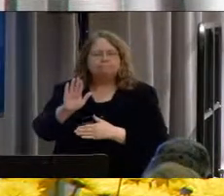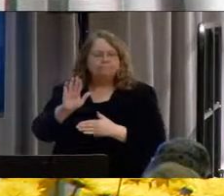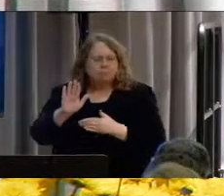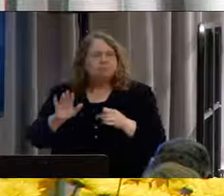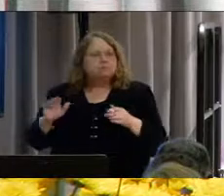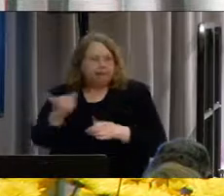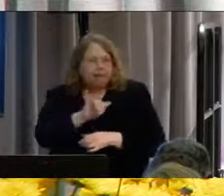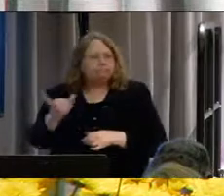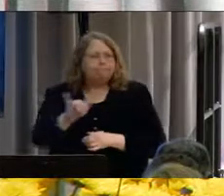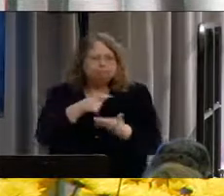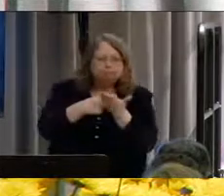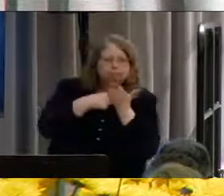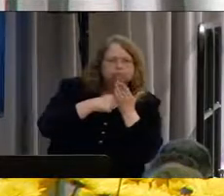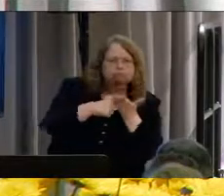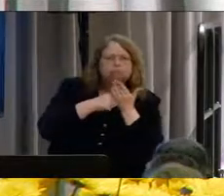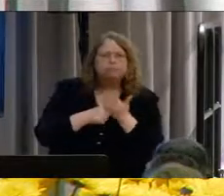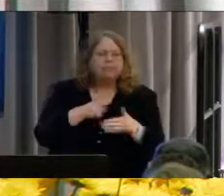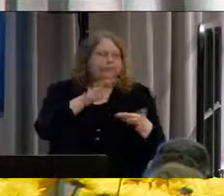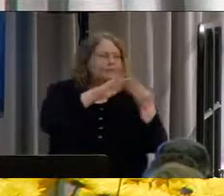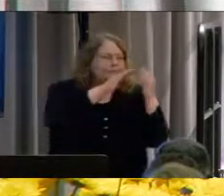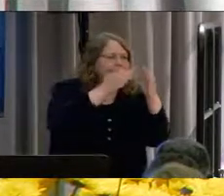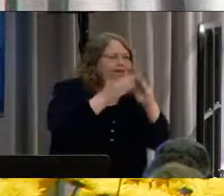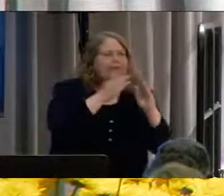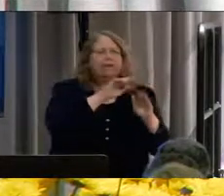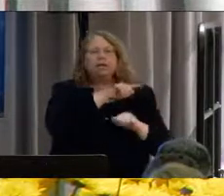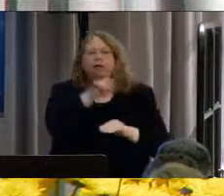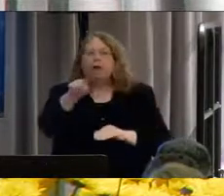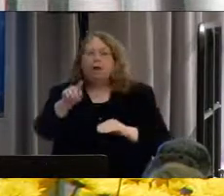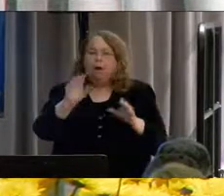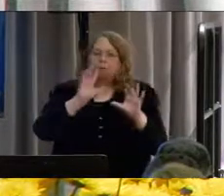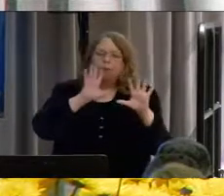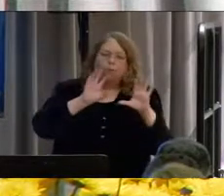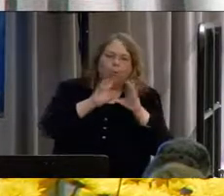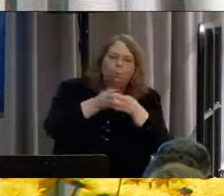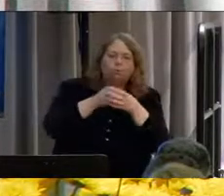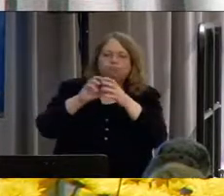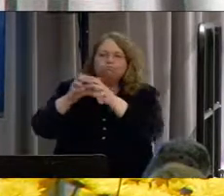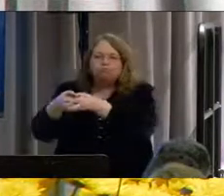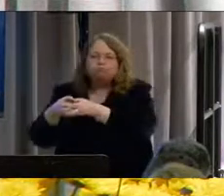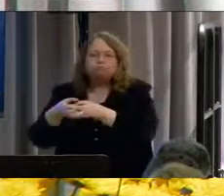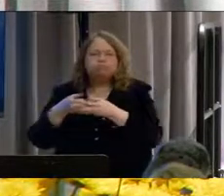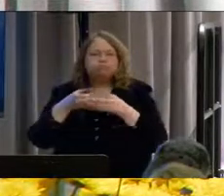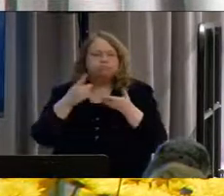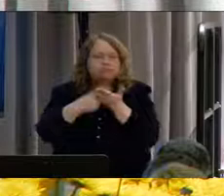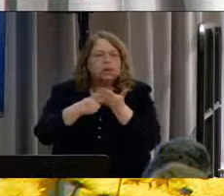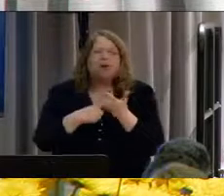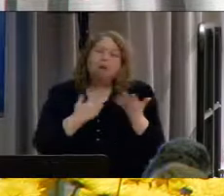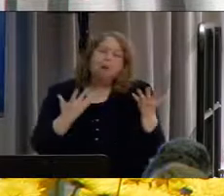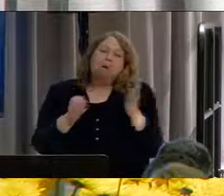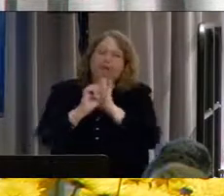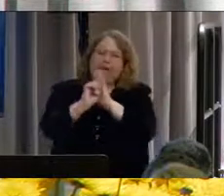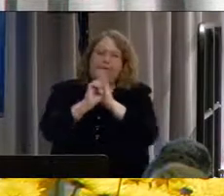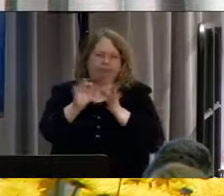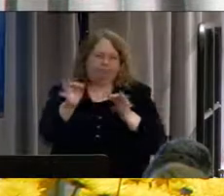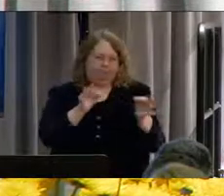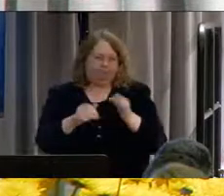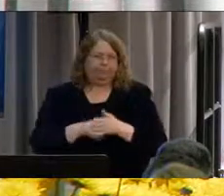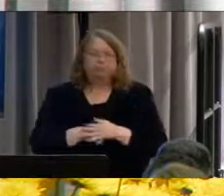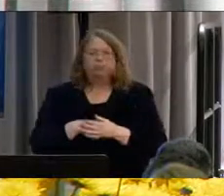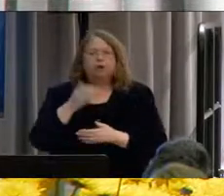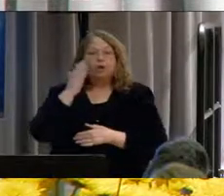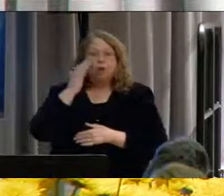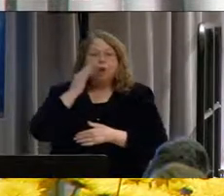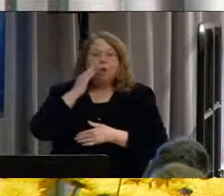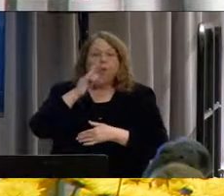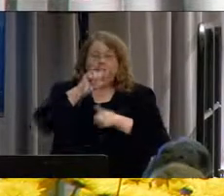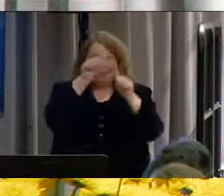on, cities, multiple organizations. And let me give you some examples that might not surprise you. Confederate statues